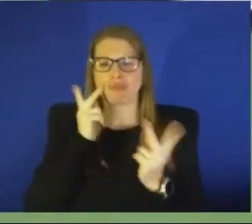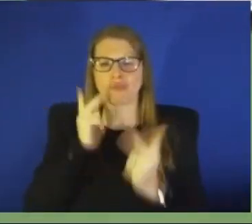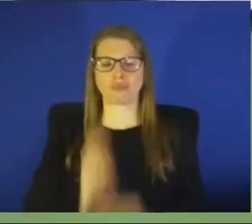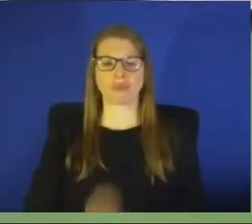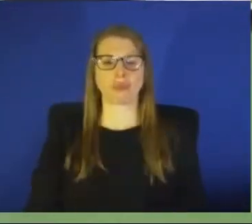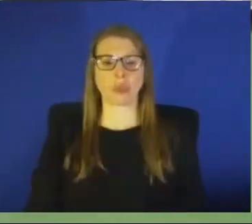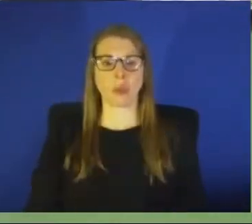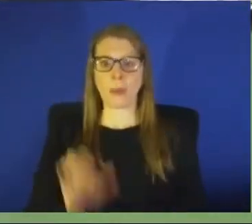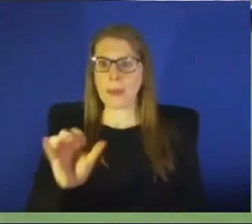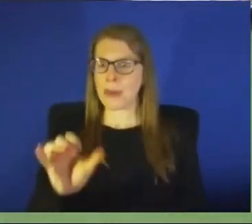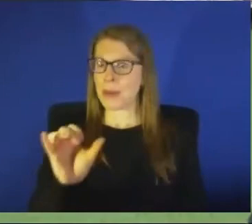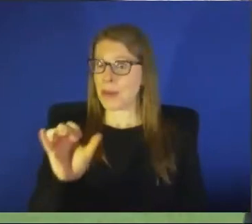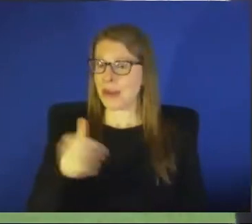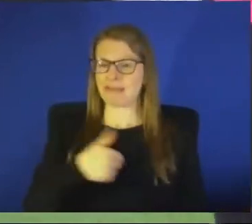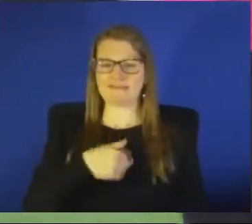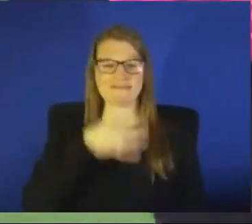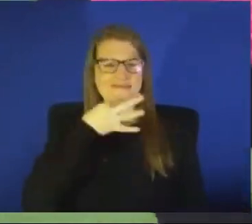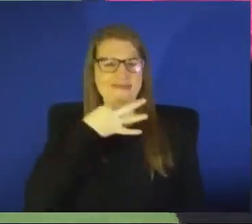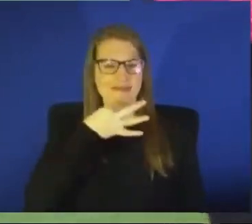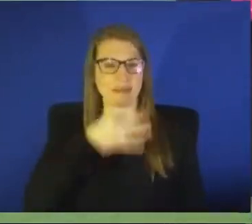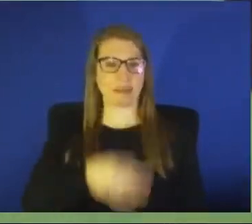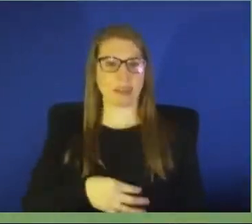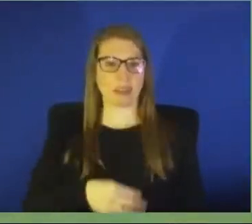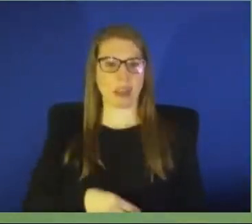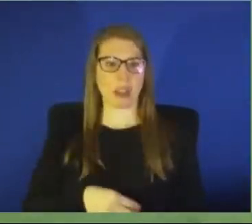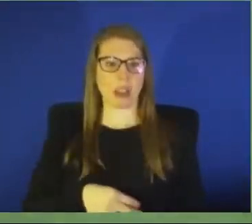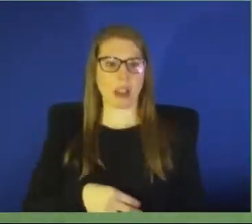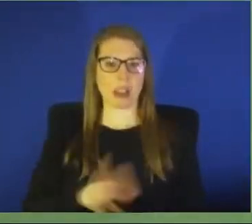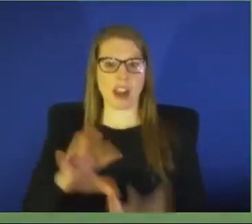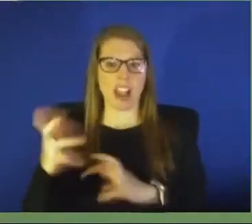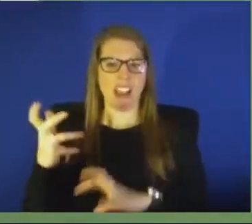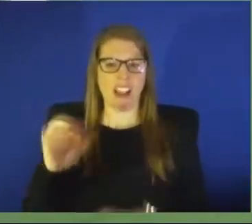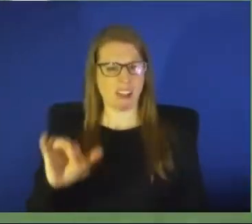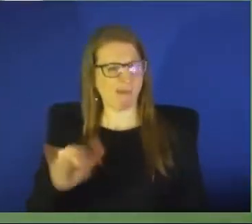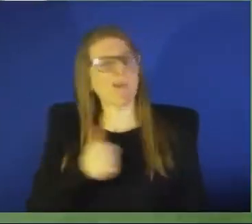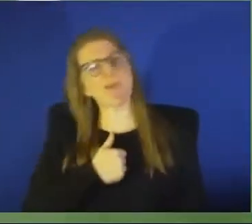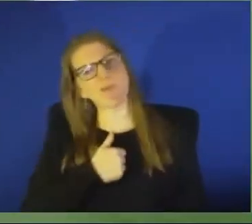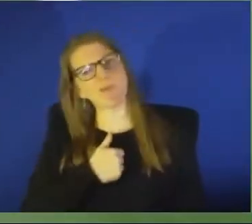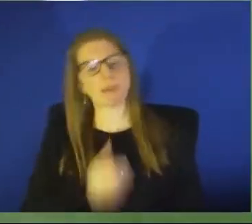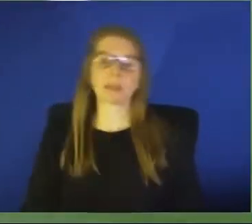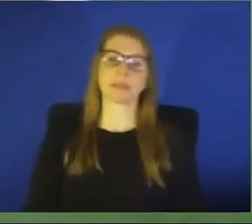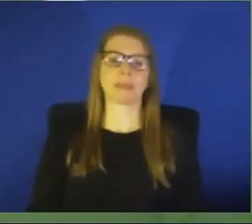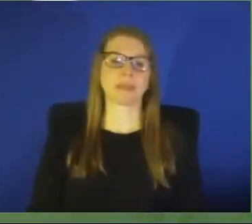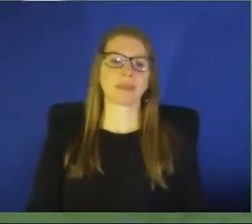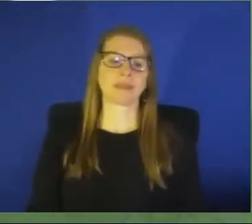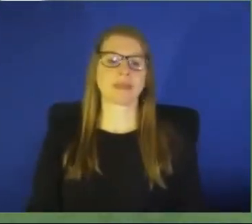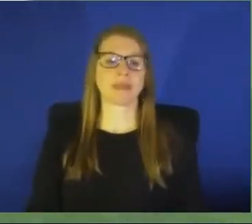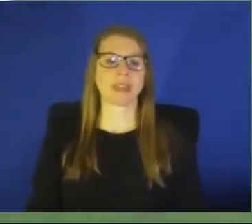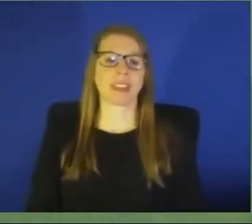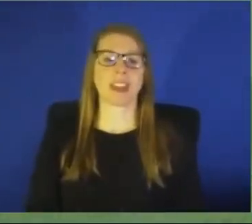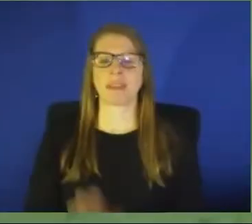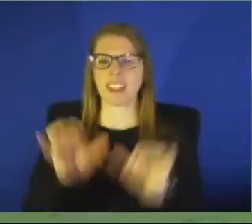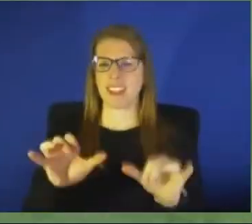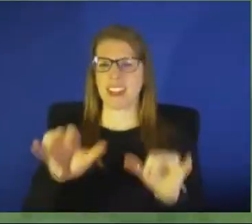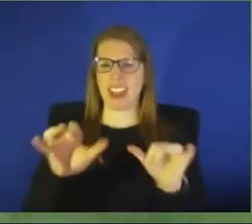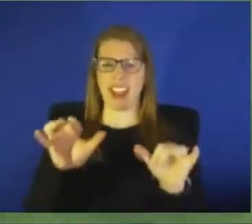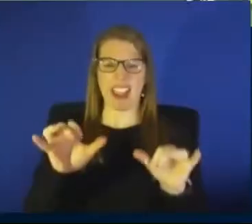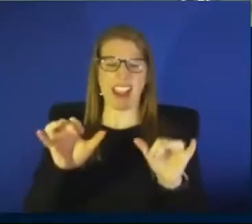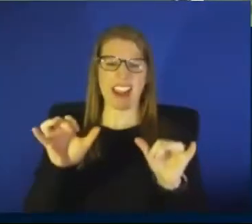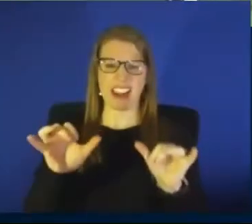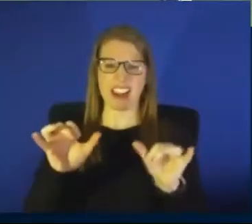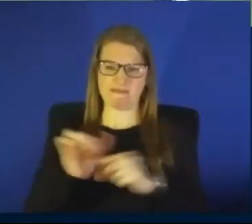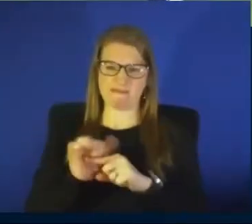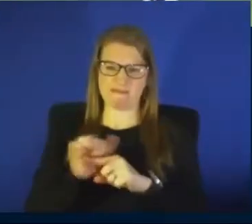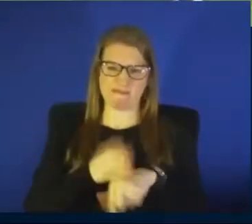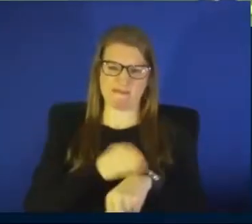Ooh, not good. That one was a little out of sync. Ooh, out of sync. Okay, I'm going to stay here and get in sync. All right, guys, I'll send it back to you.